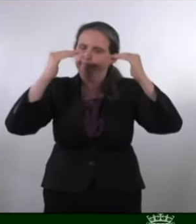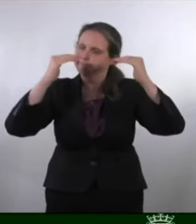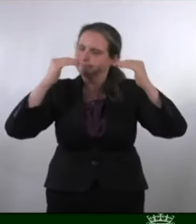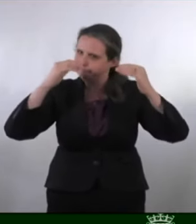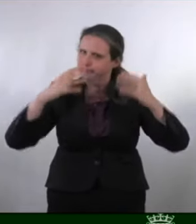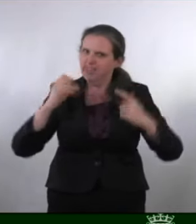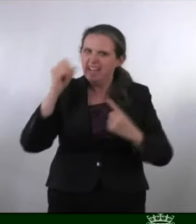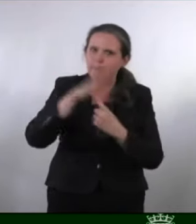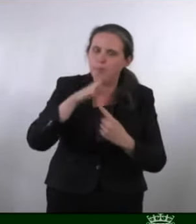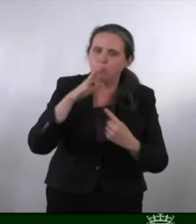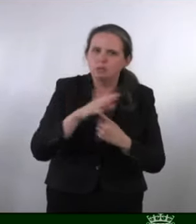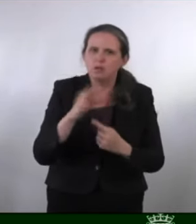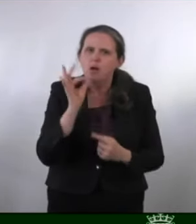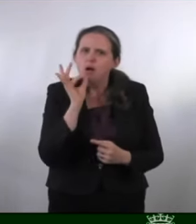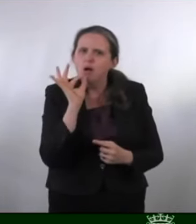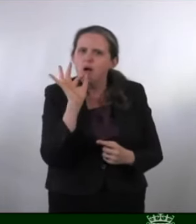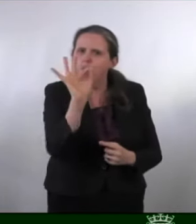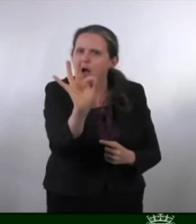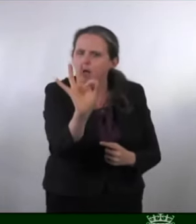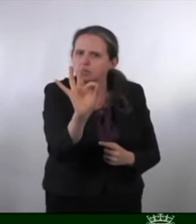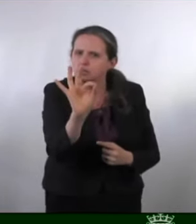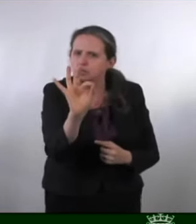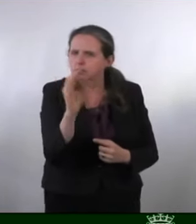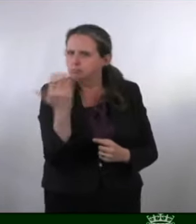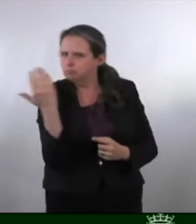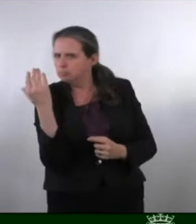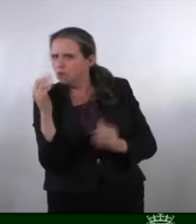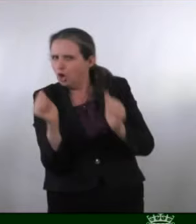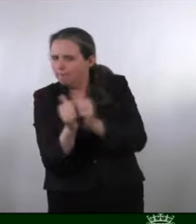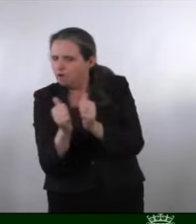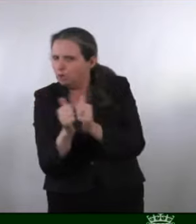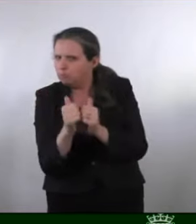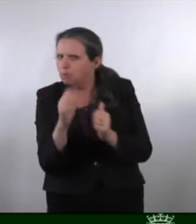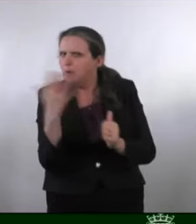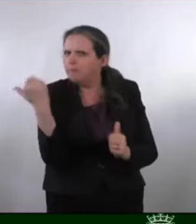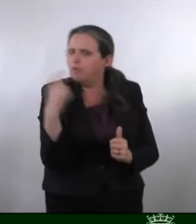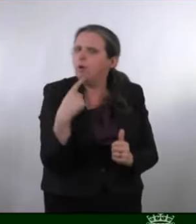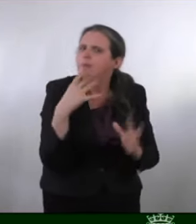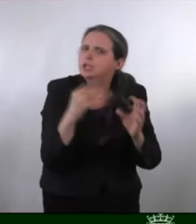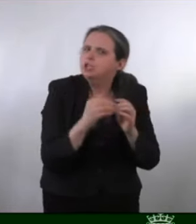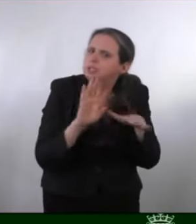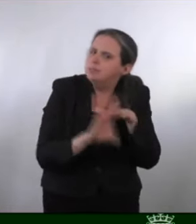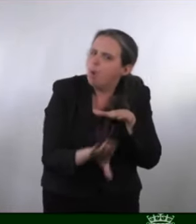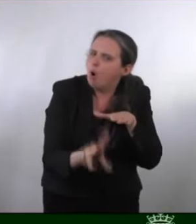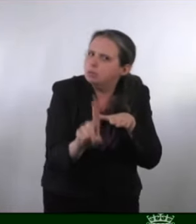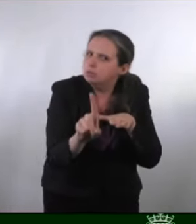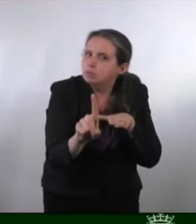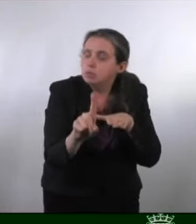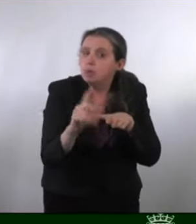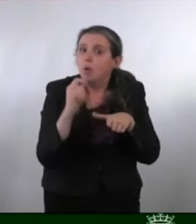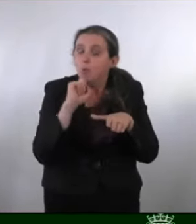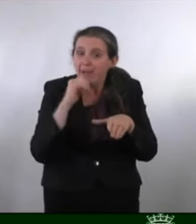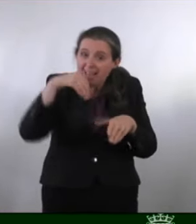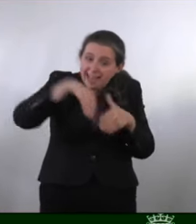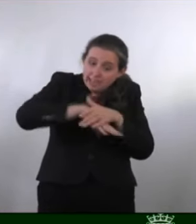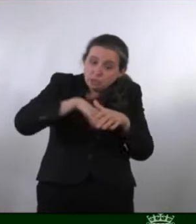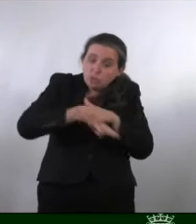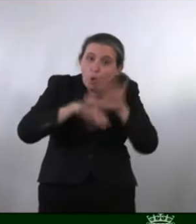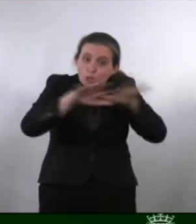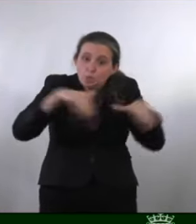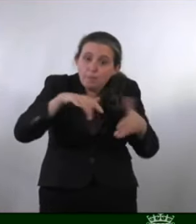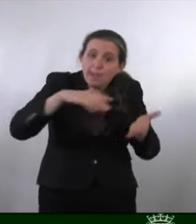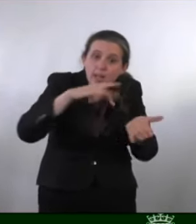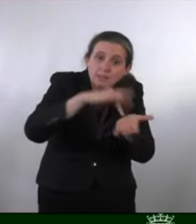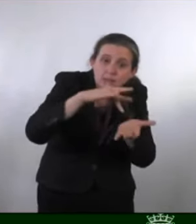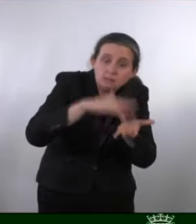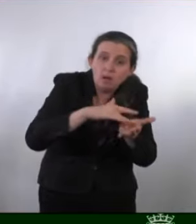State confirm? I heard him say some welcome things about sport, but will people be able to go to indoor swimming pools, for example, and will they be